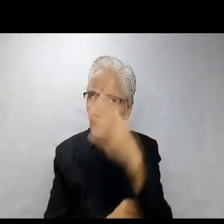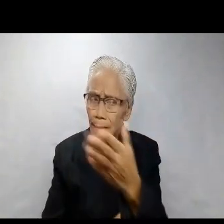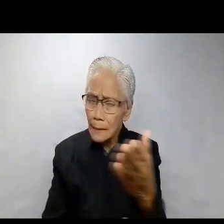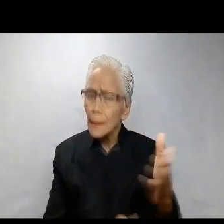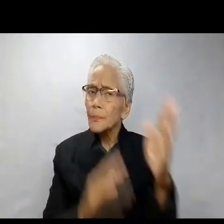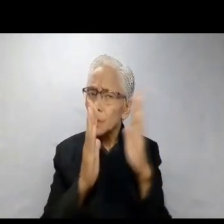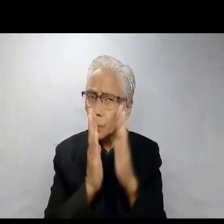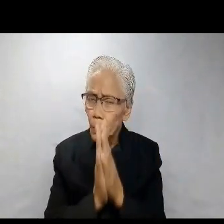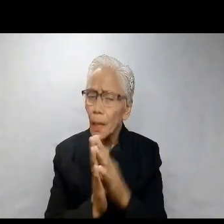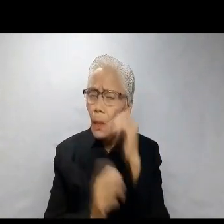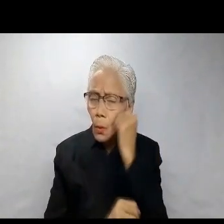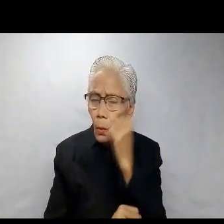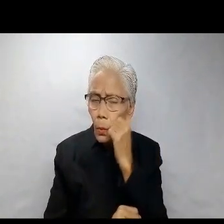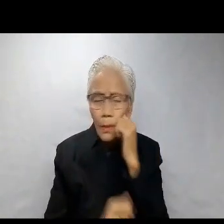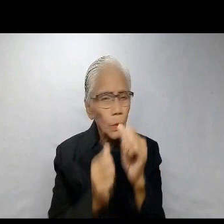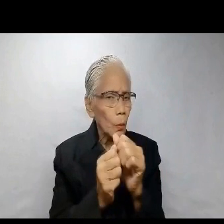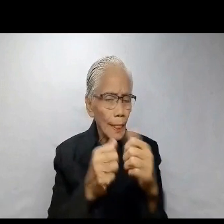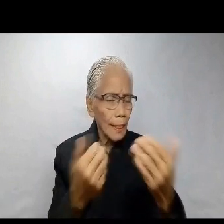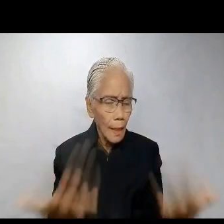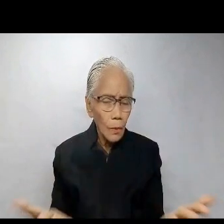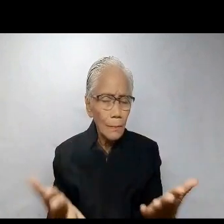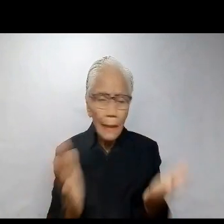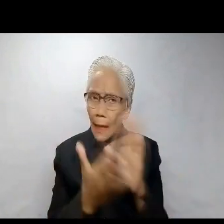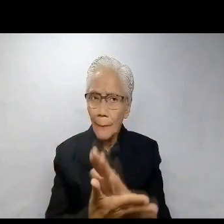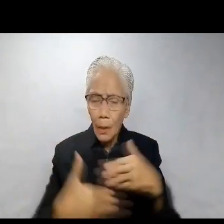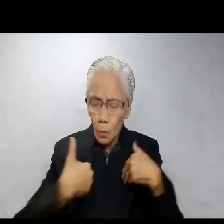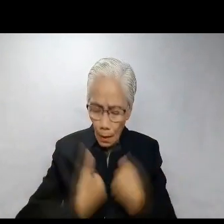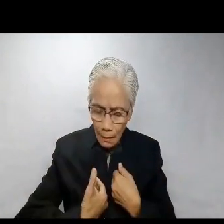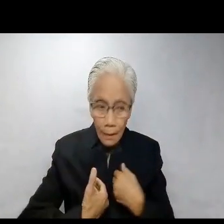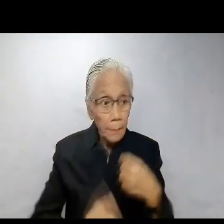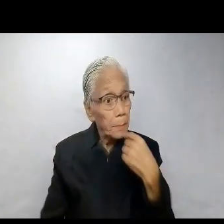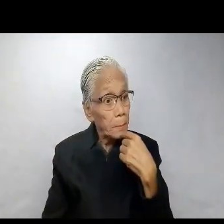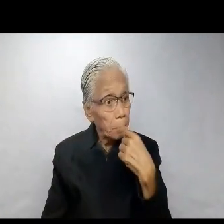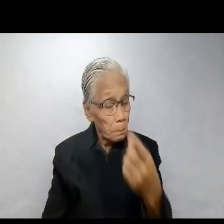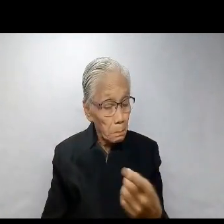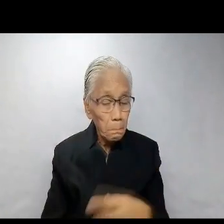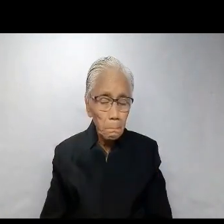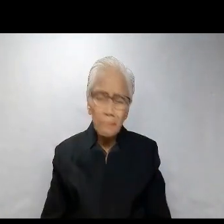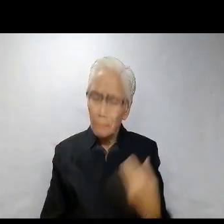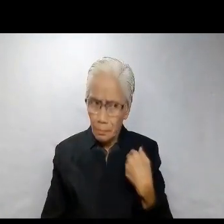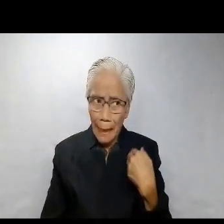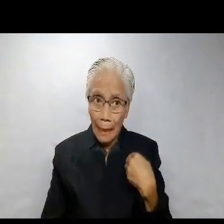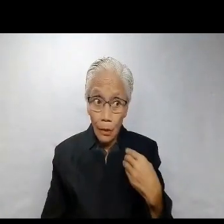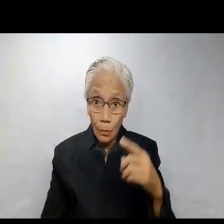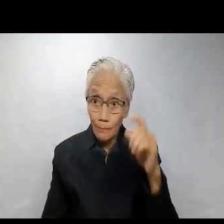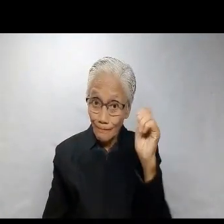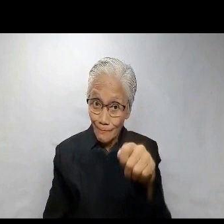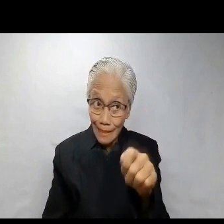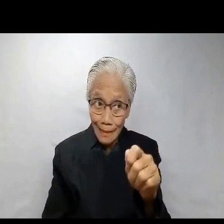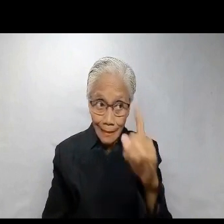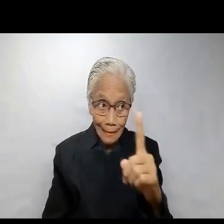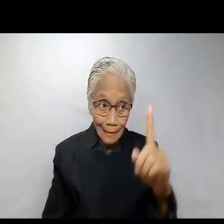them to pray always without becoming weary. He said, there was a judge in a certain